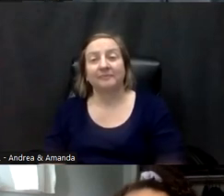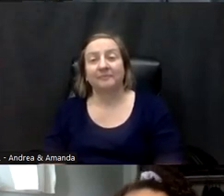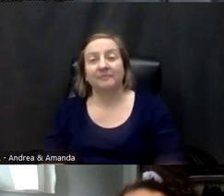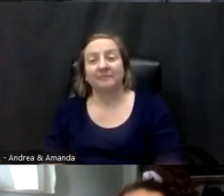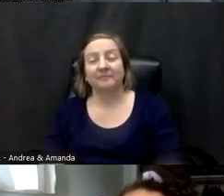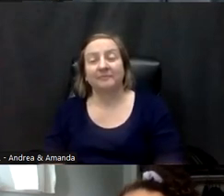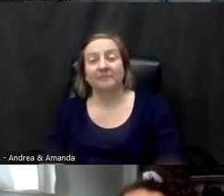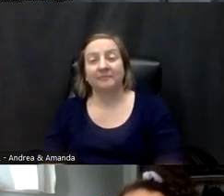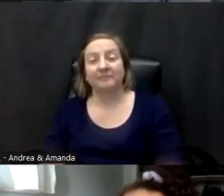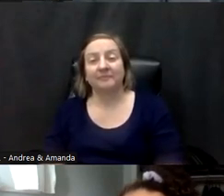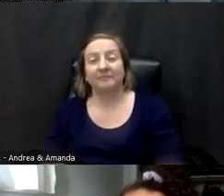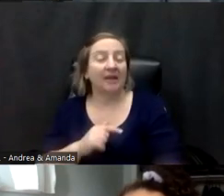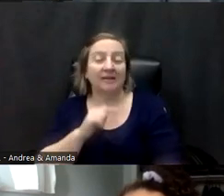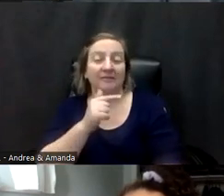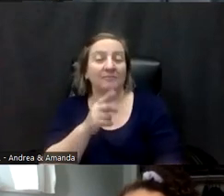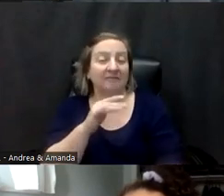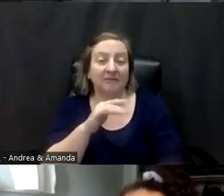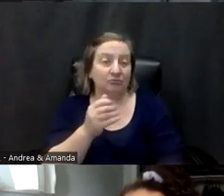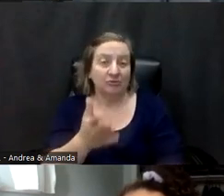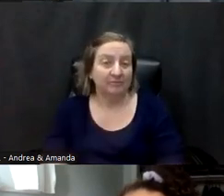I'm gonna let him give it back to you, Victoria.